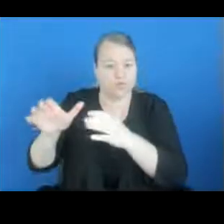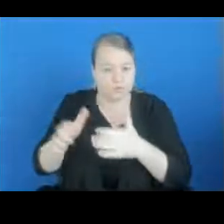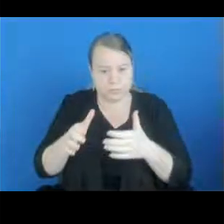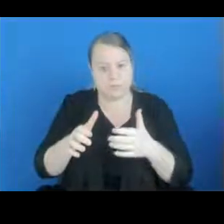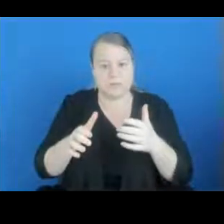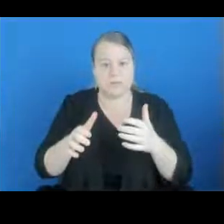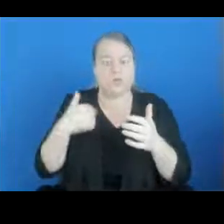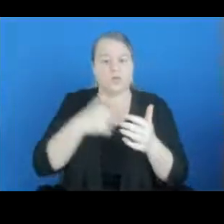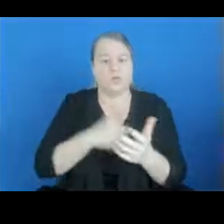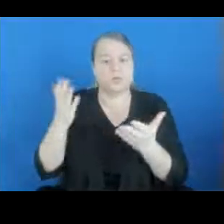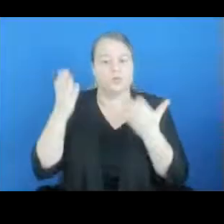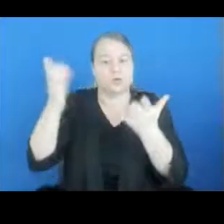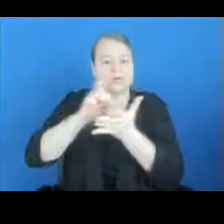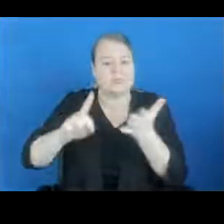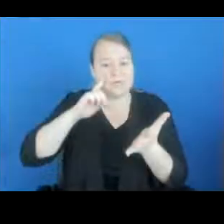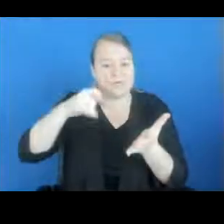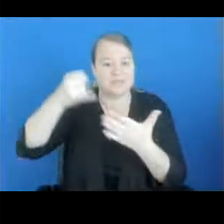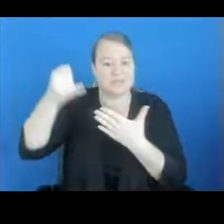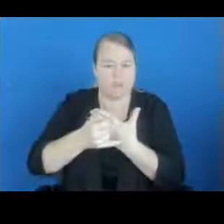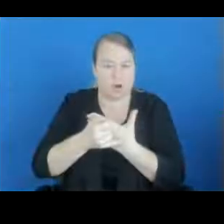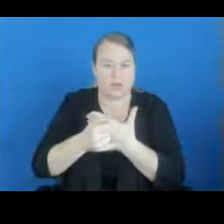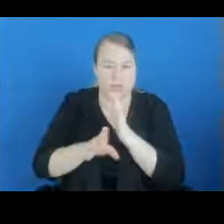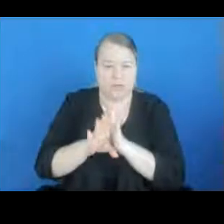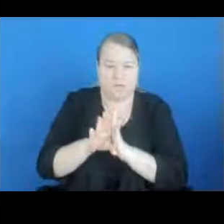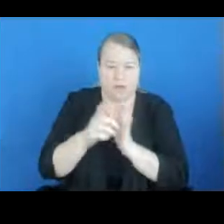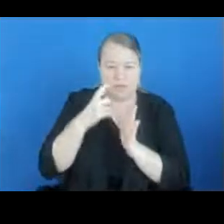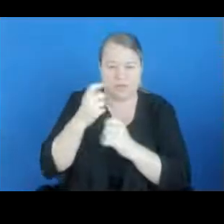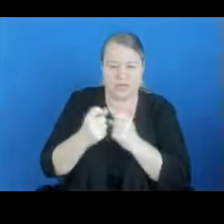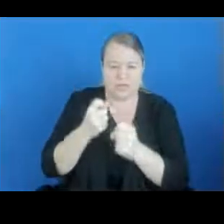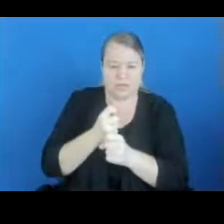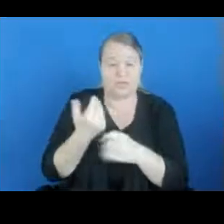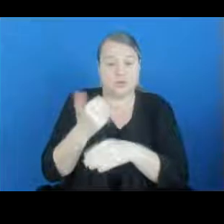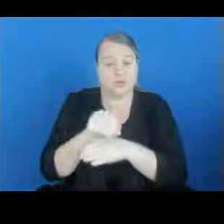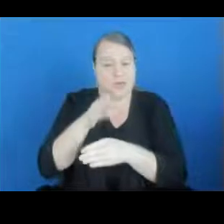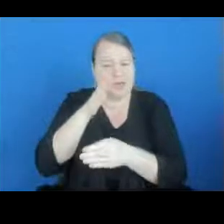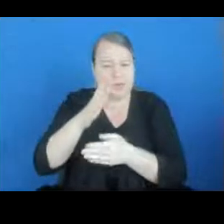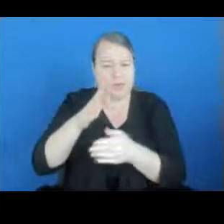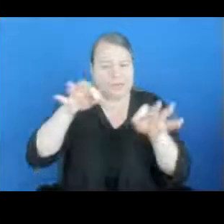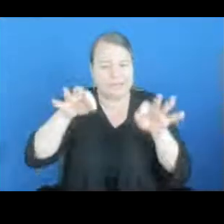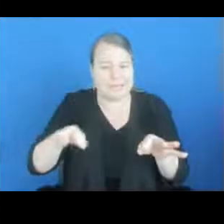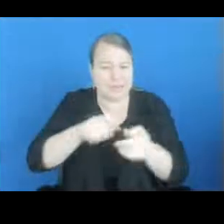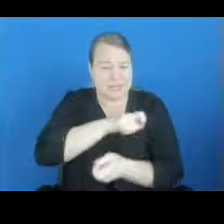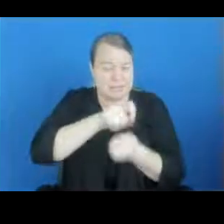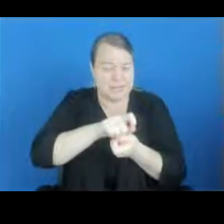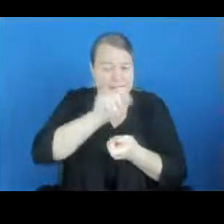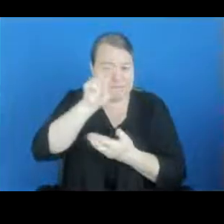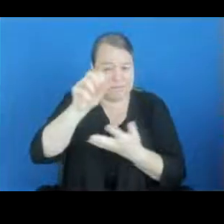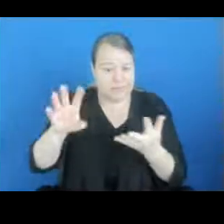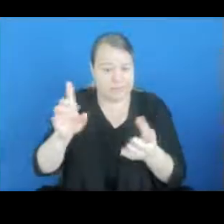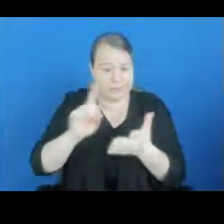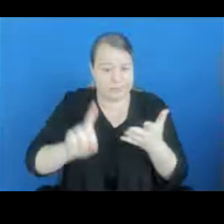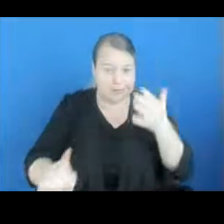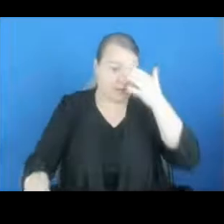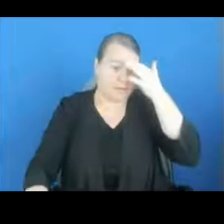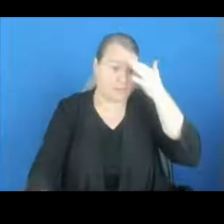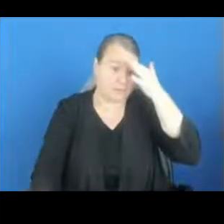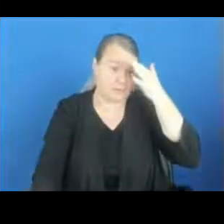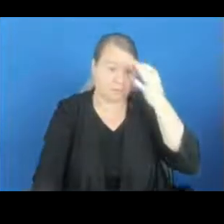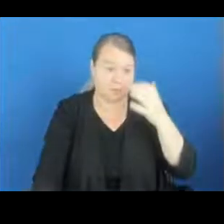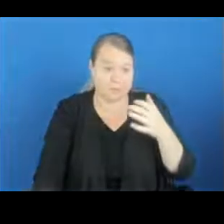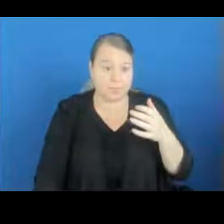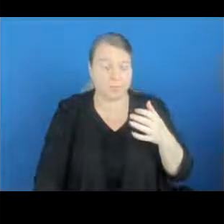proposed design for the project has evolved over recent years. Tonight, we'll get into the specifics of the proposed design. But first, let's briefly review the design